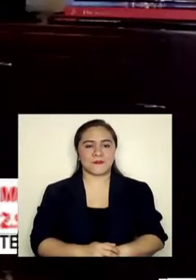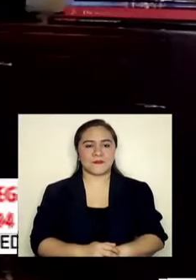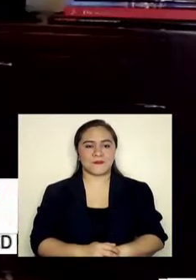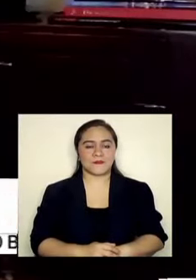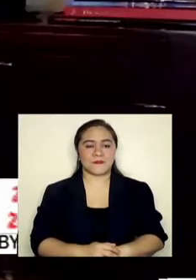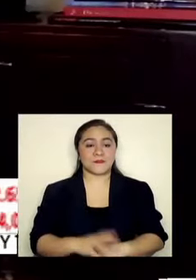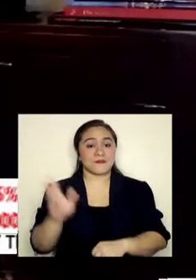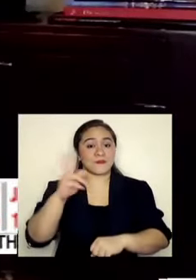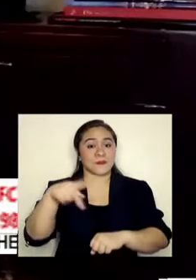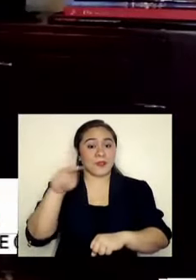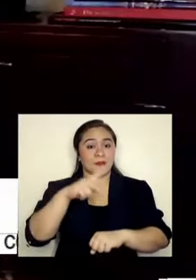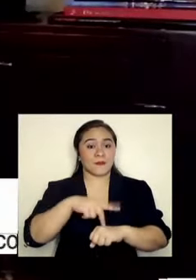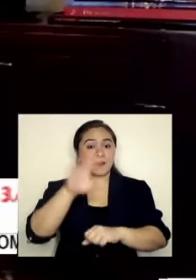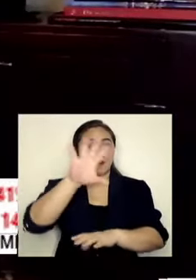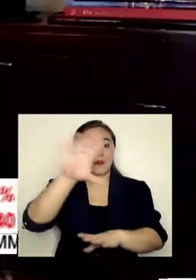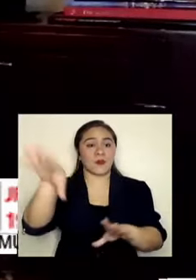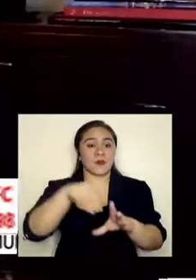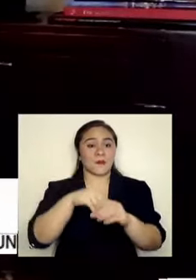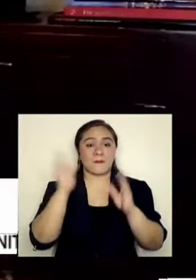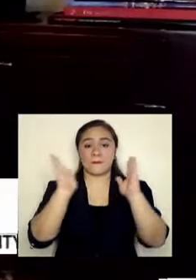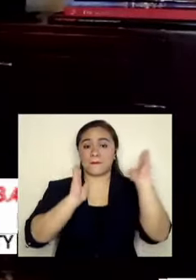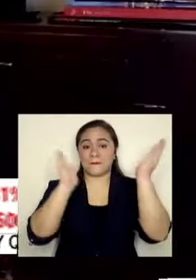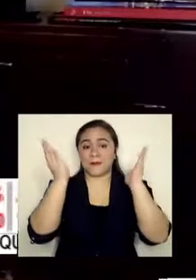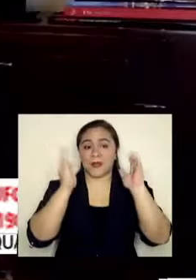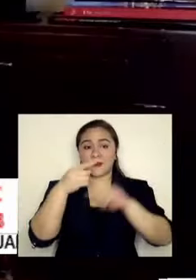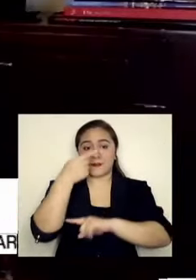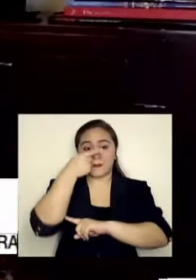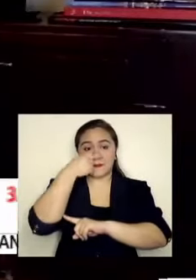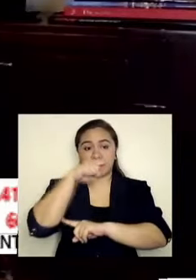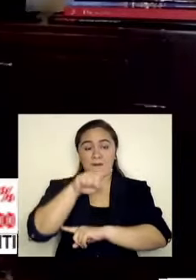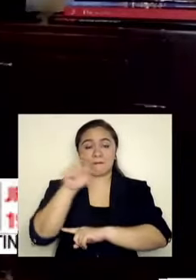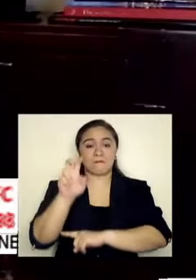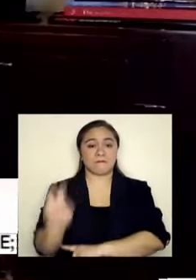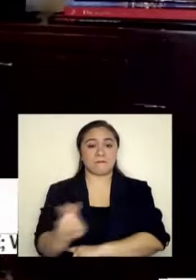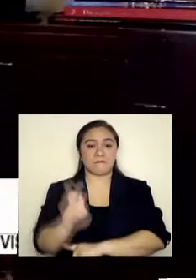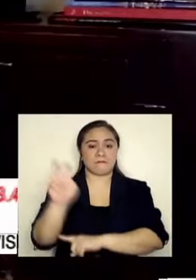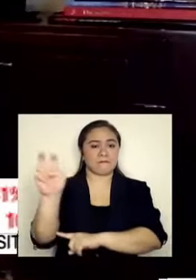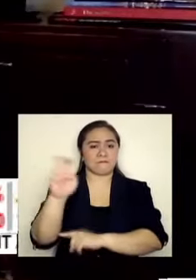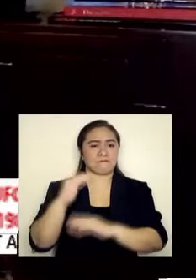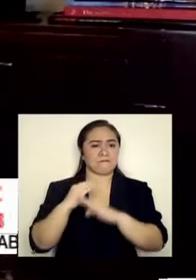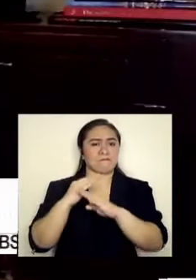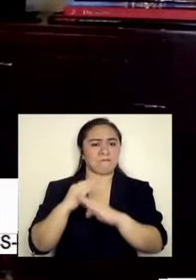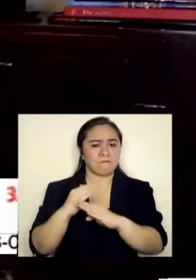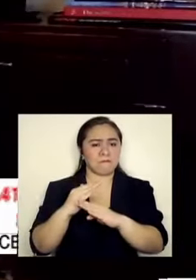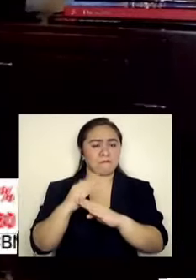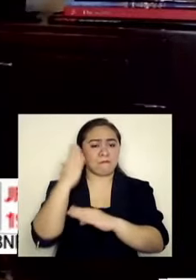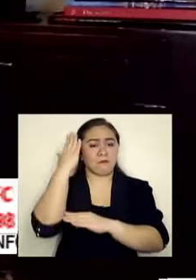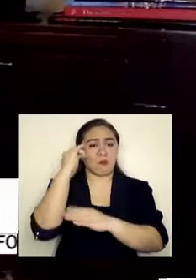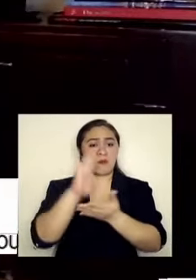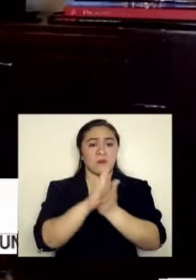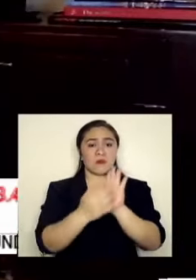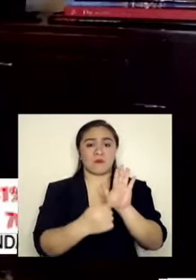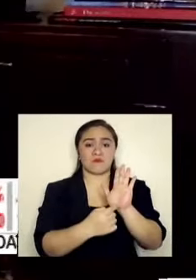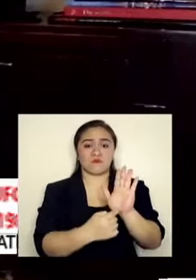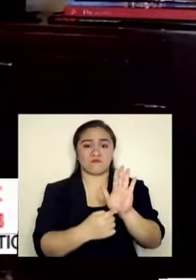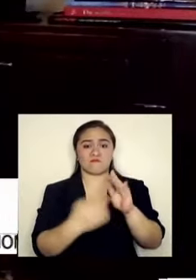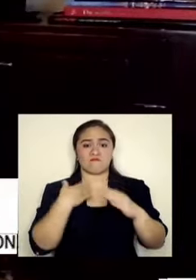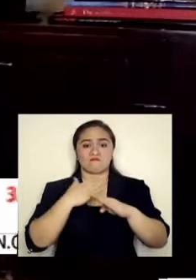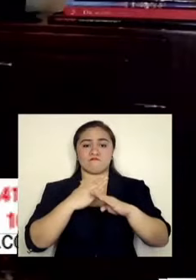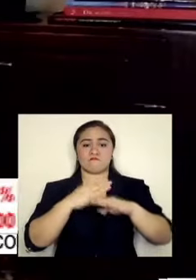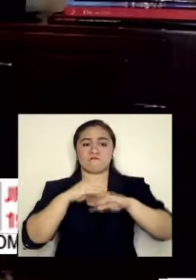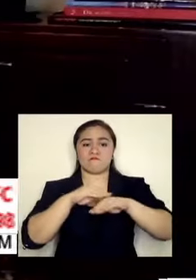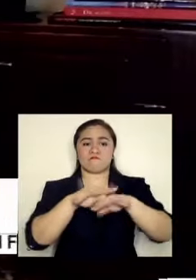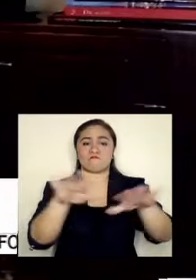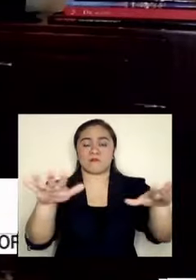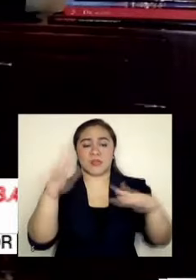The Philippines has included Malaysia and Thailand in its travel ban in a bid to prevent the spread of the Delta